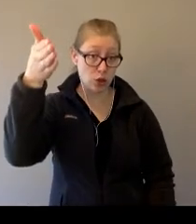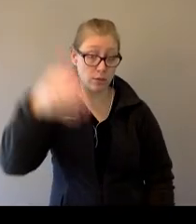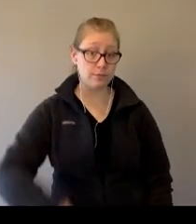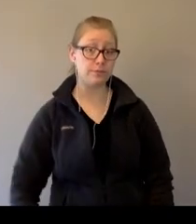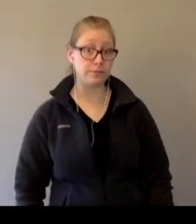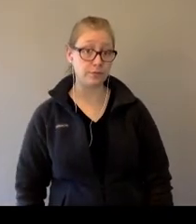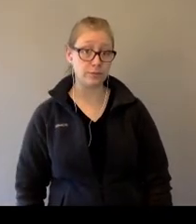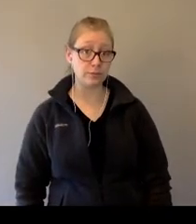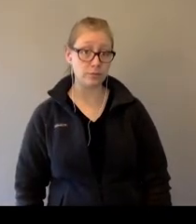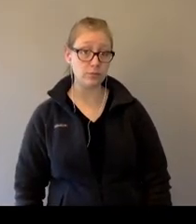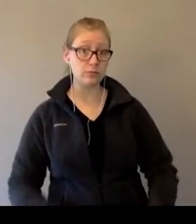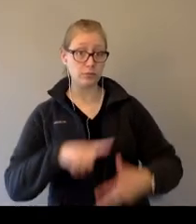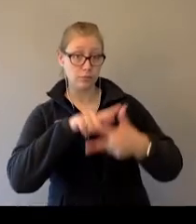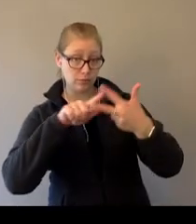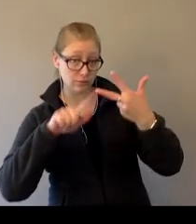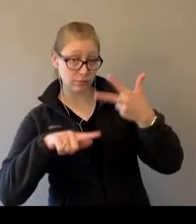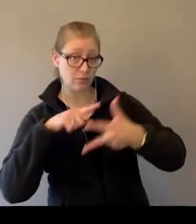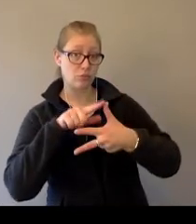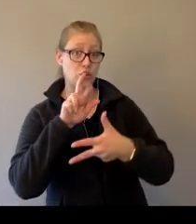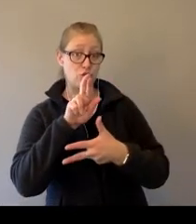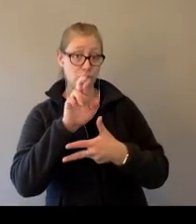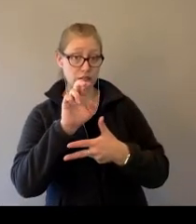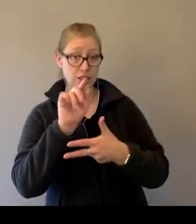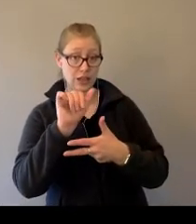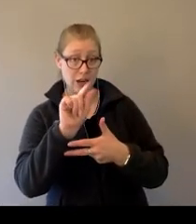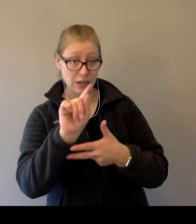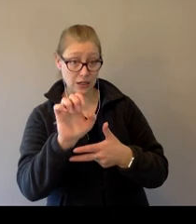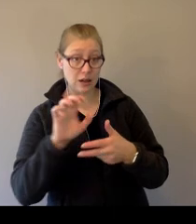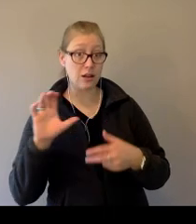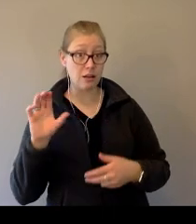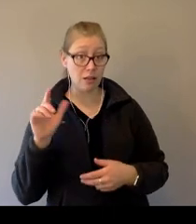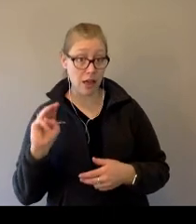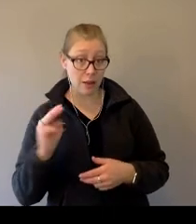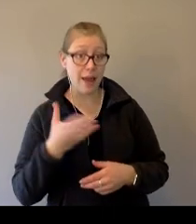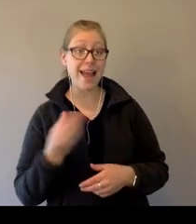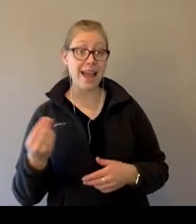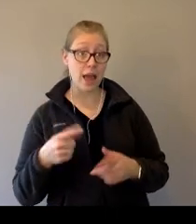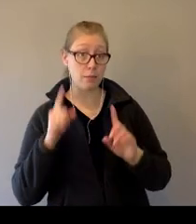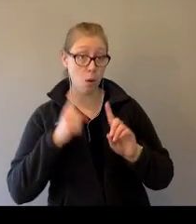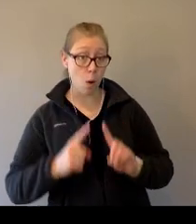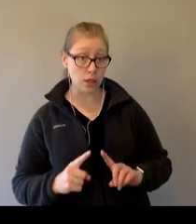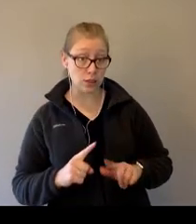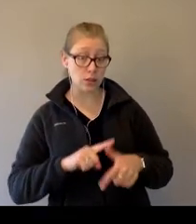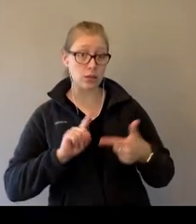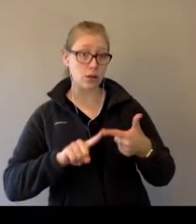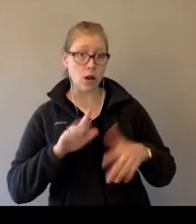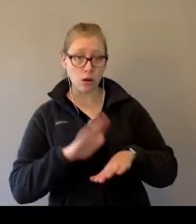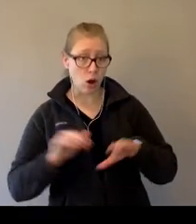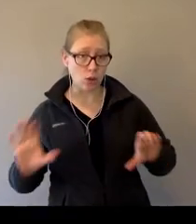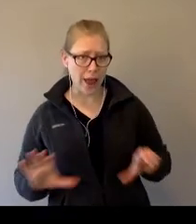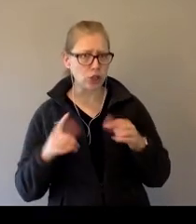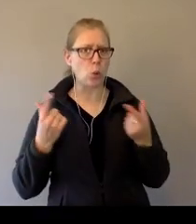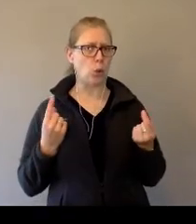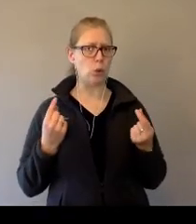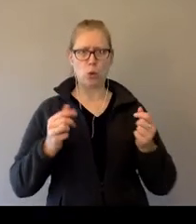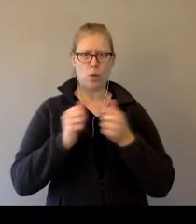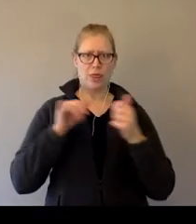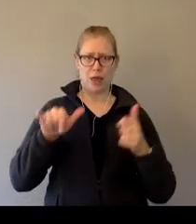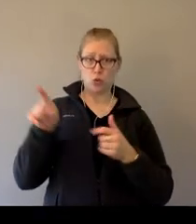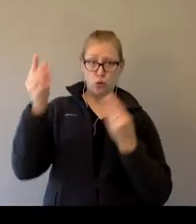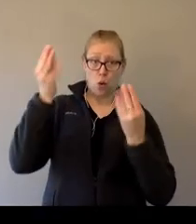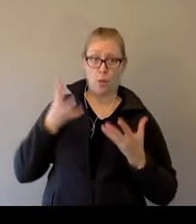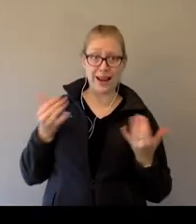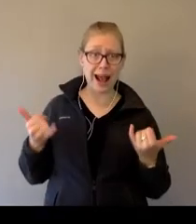Restate your claim and your main points. Call to action, what should we do with this information? And